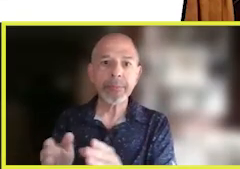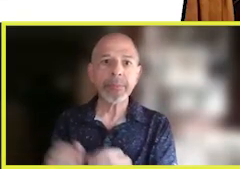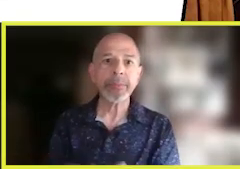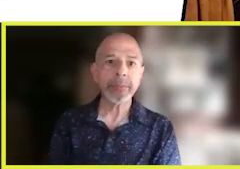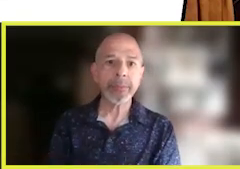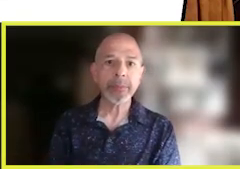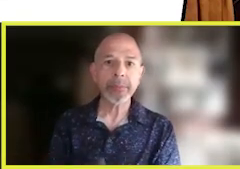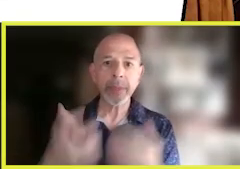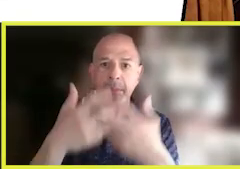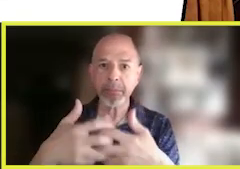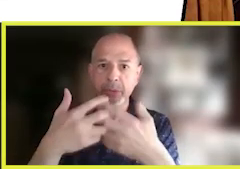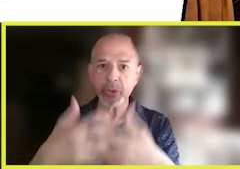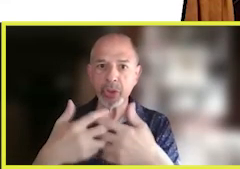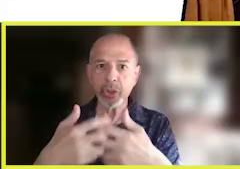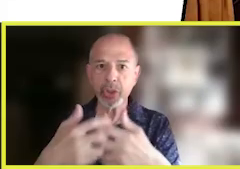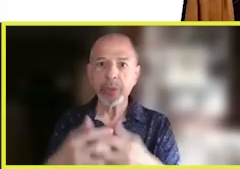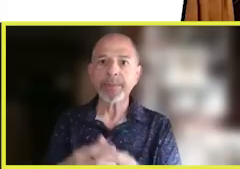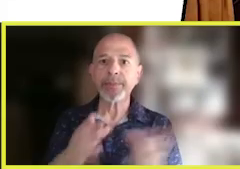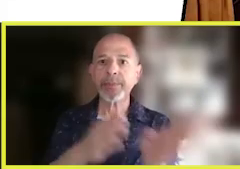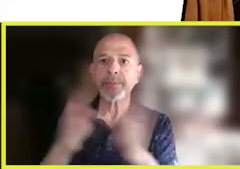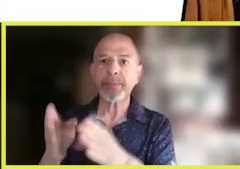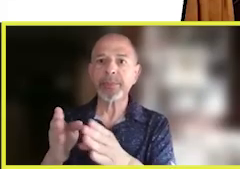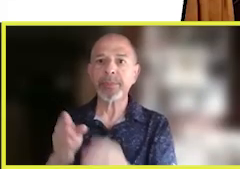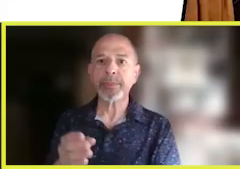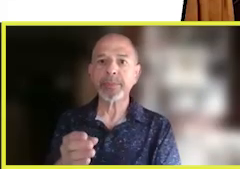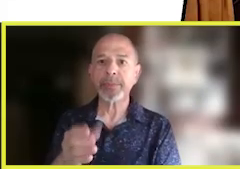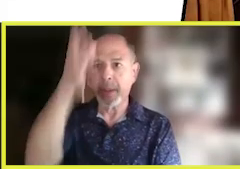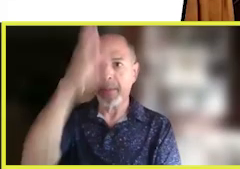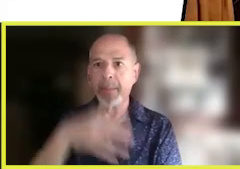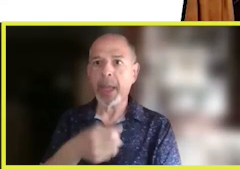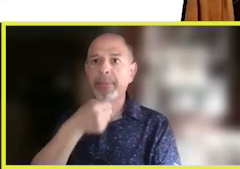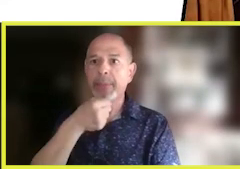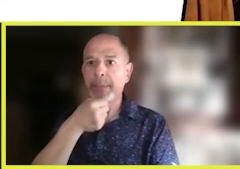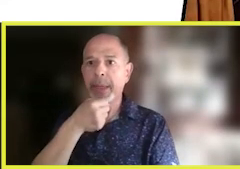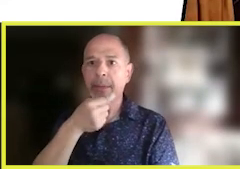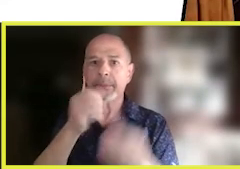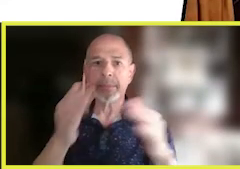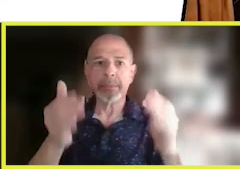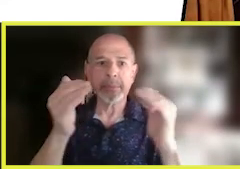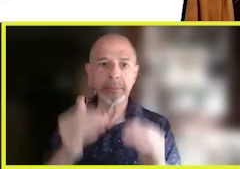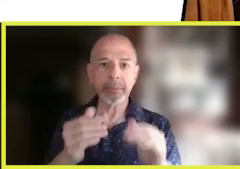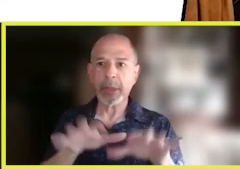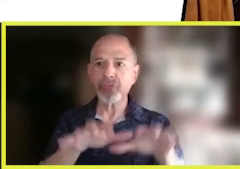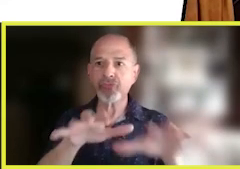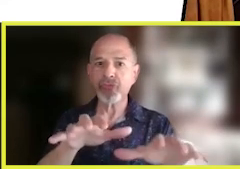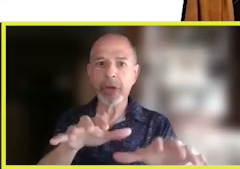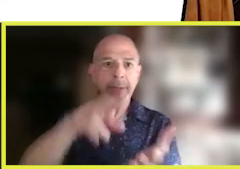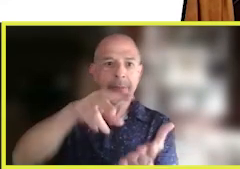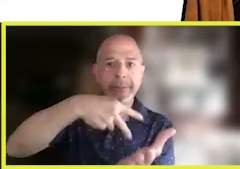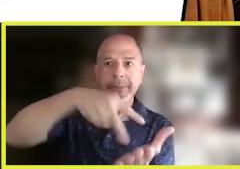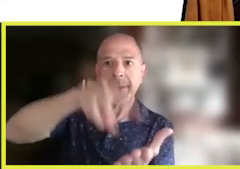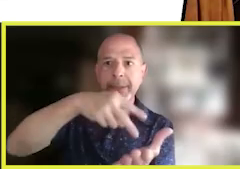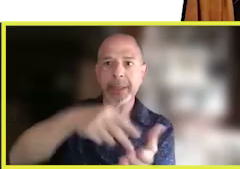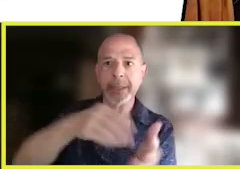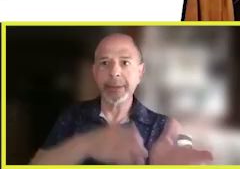a microphone in his hand, a crowd of people dancing on the dance floor to Michael Eddie's direction,